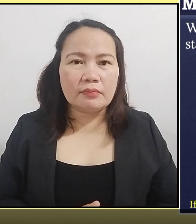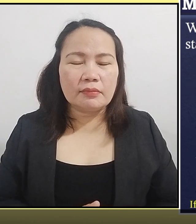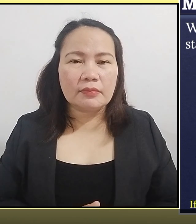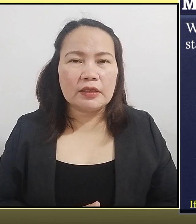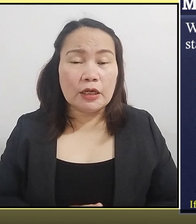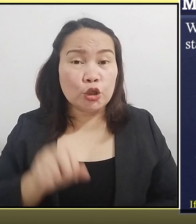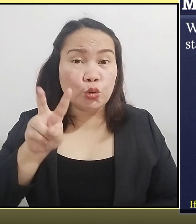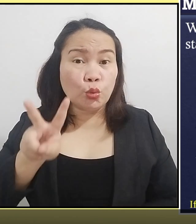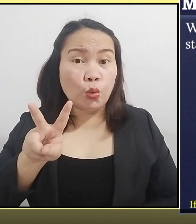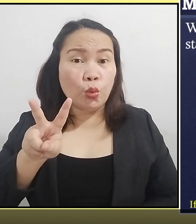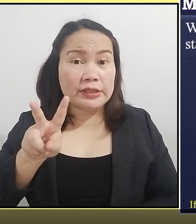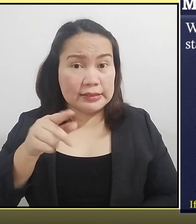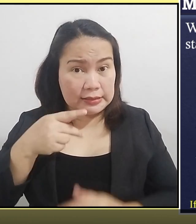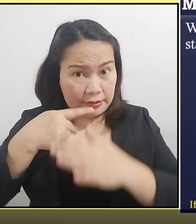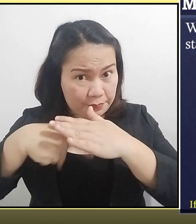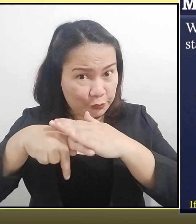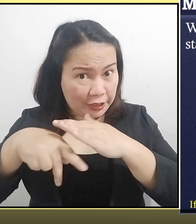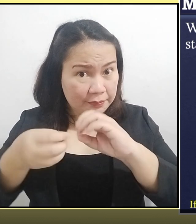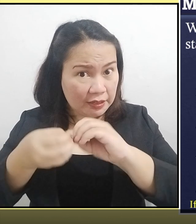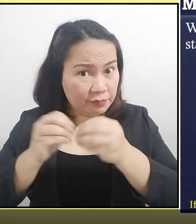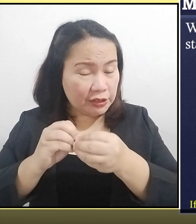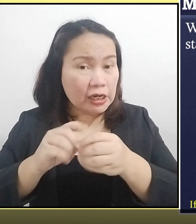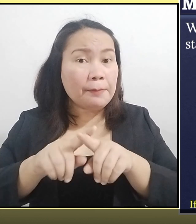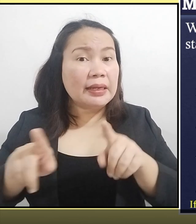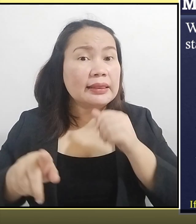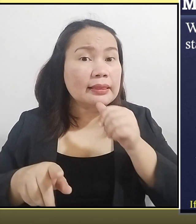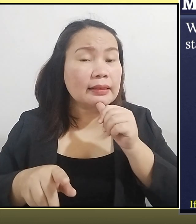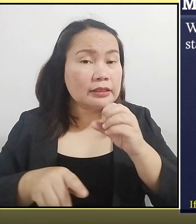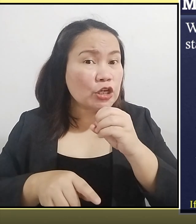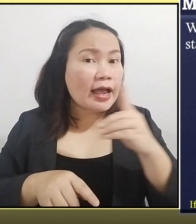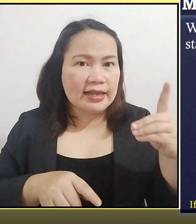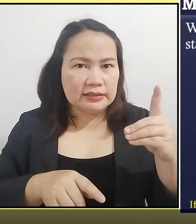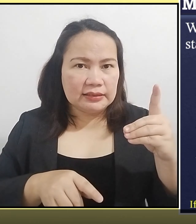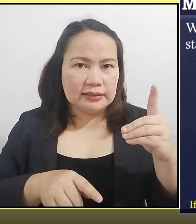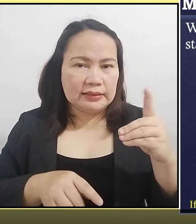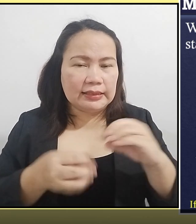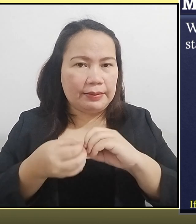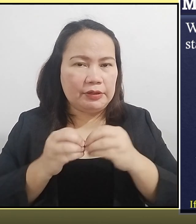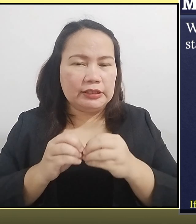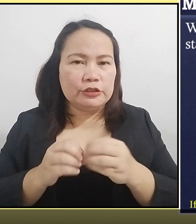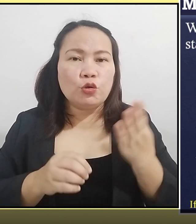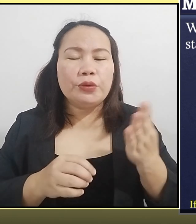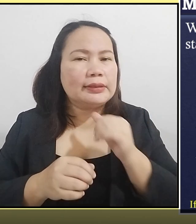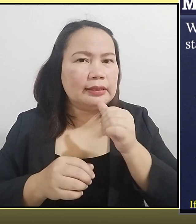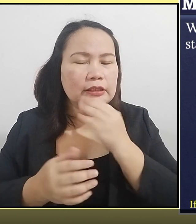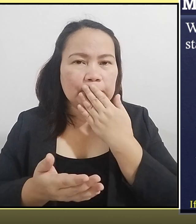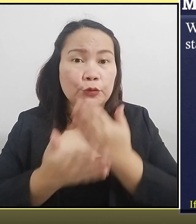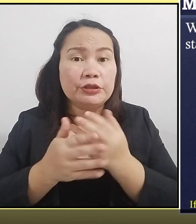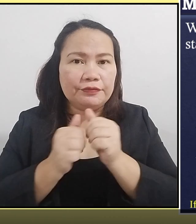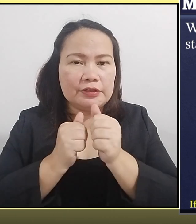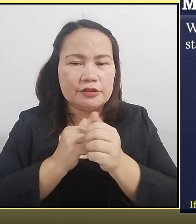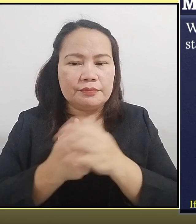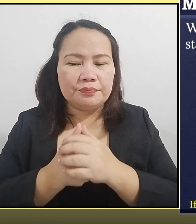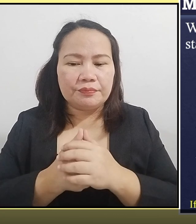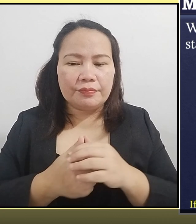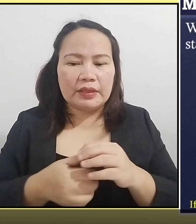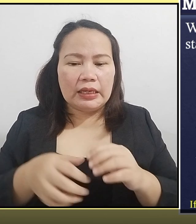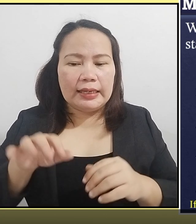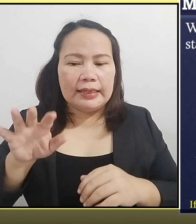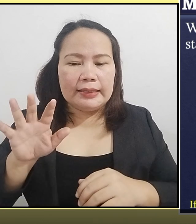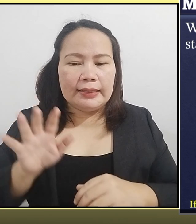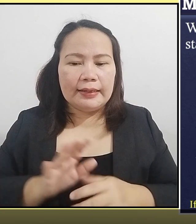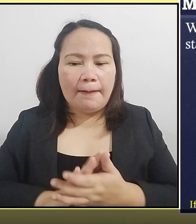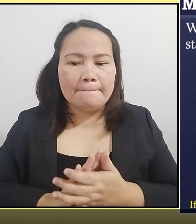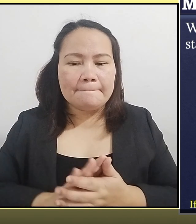Yun na lang, kagaya ng 2. 2 is a prime number but it's not odd number. So this is not a good definition. Next, if